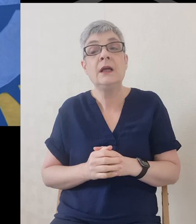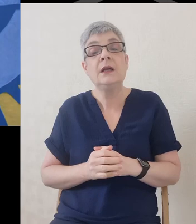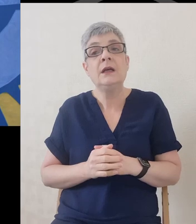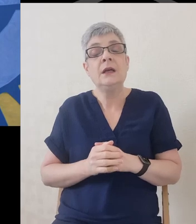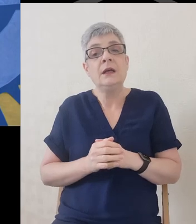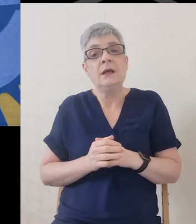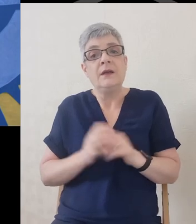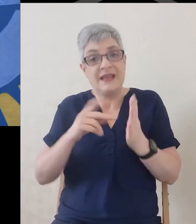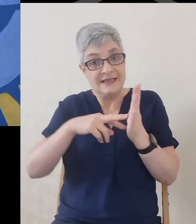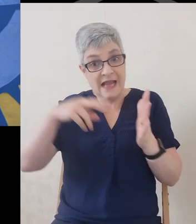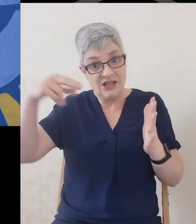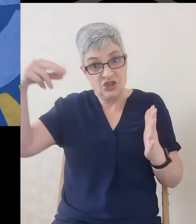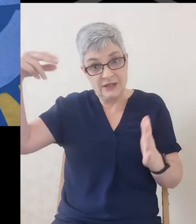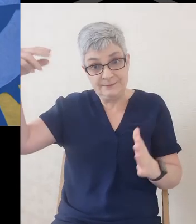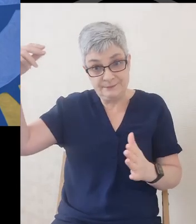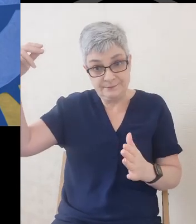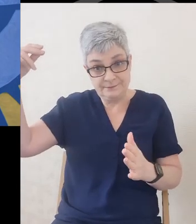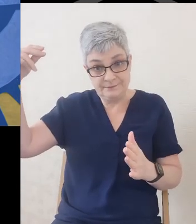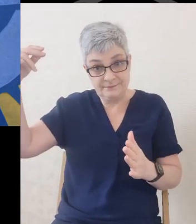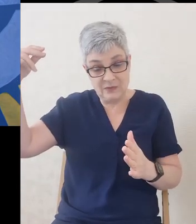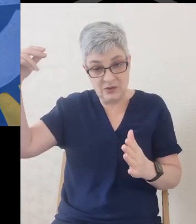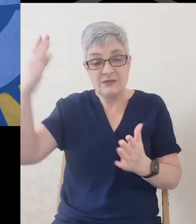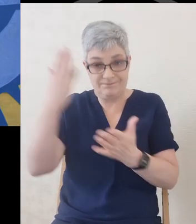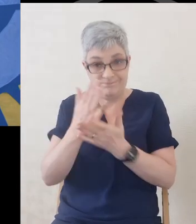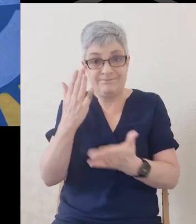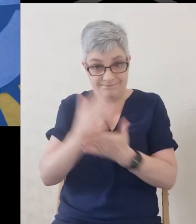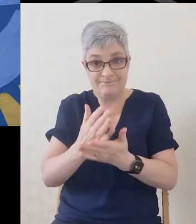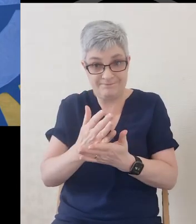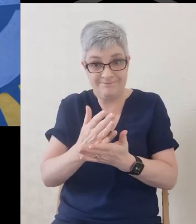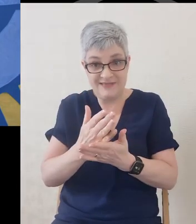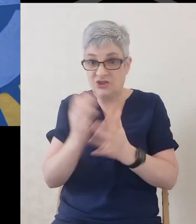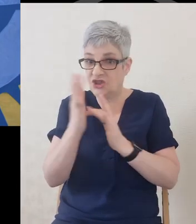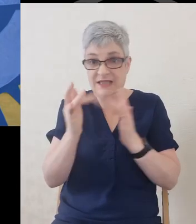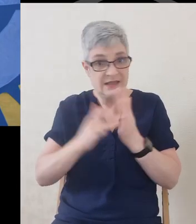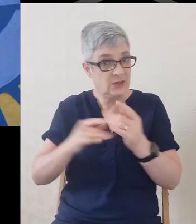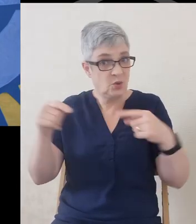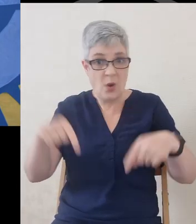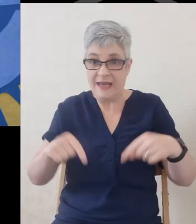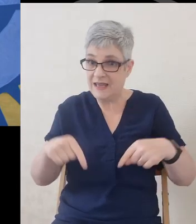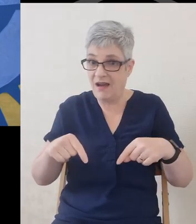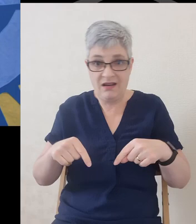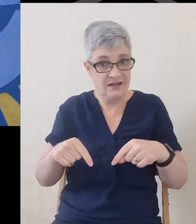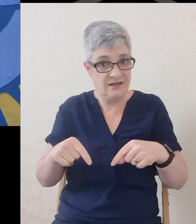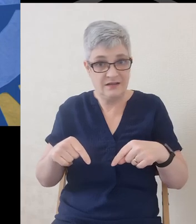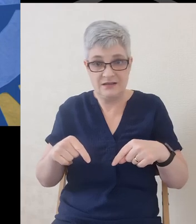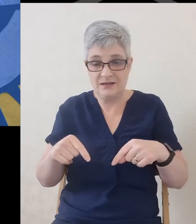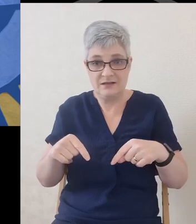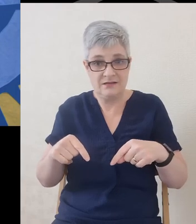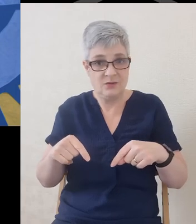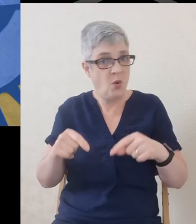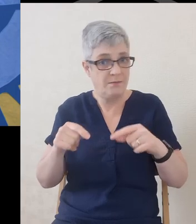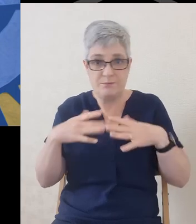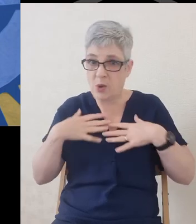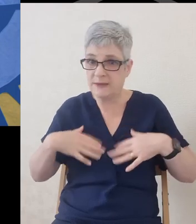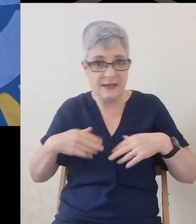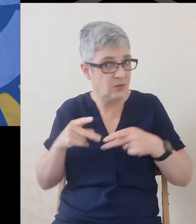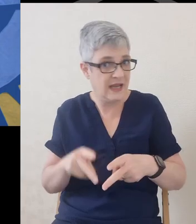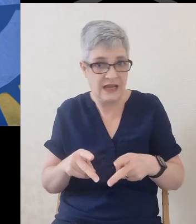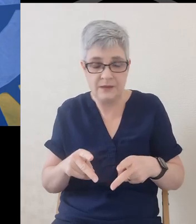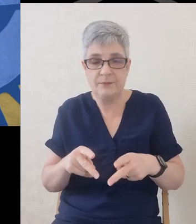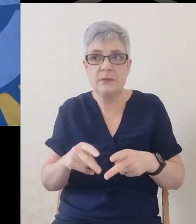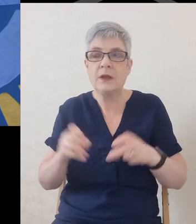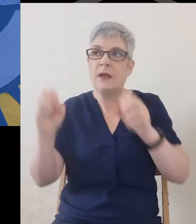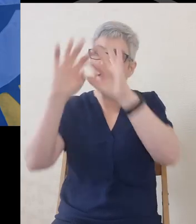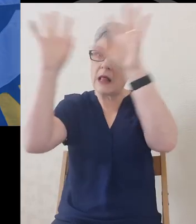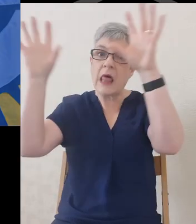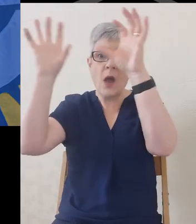And the ascension was underlining the fact that Jesus was not going to be around with them in the body. The